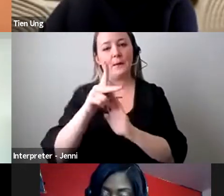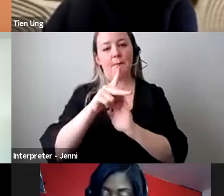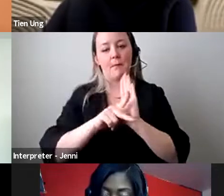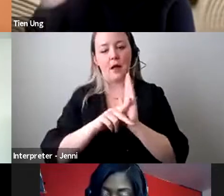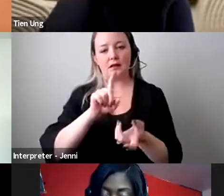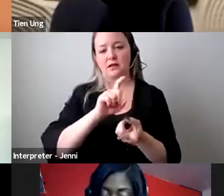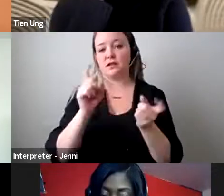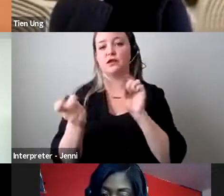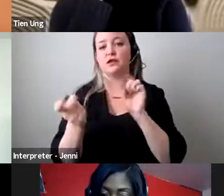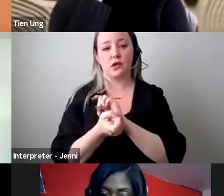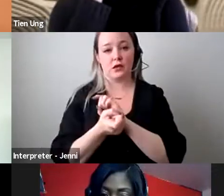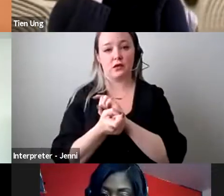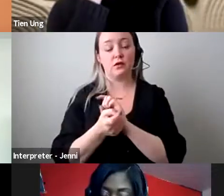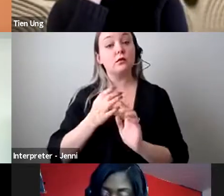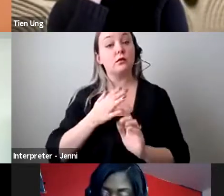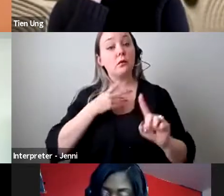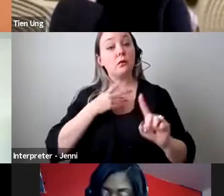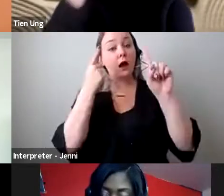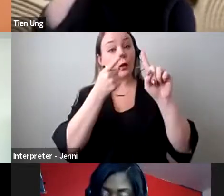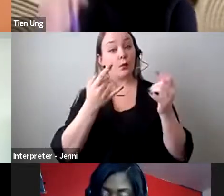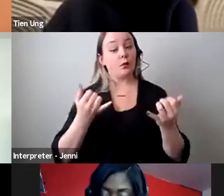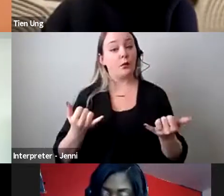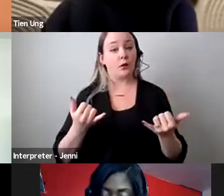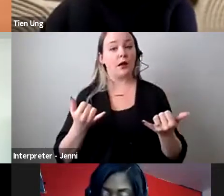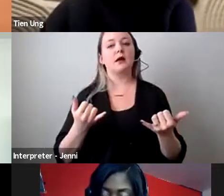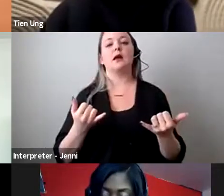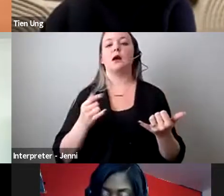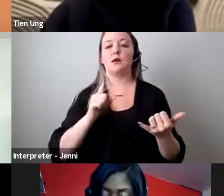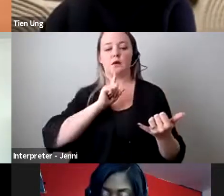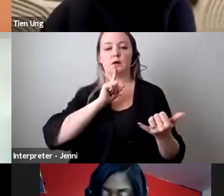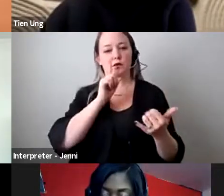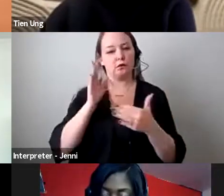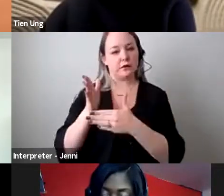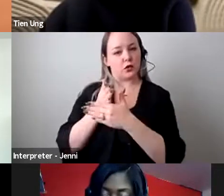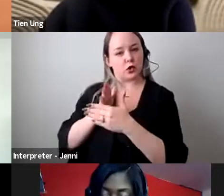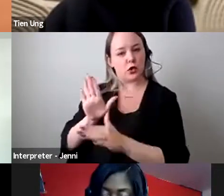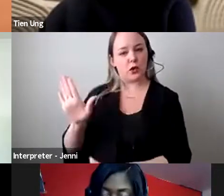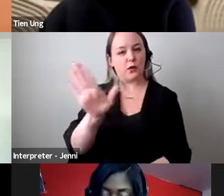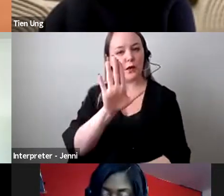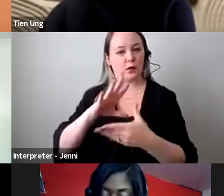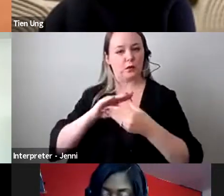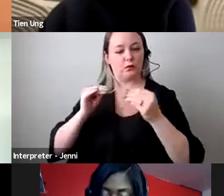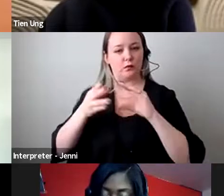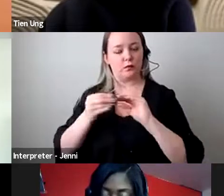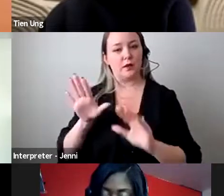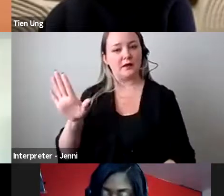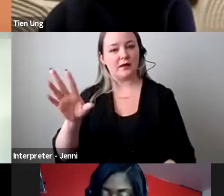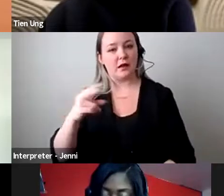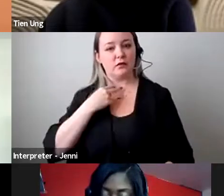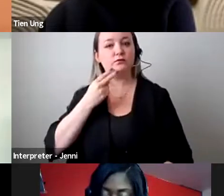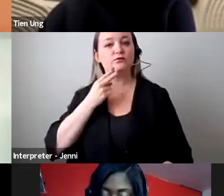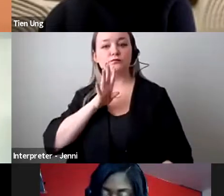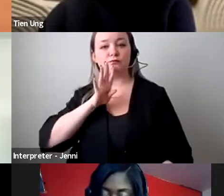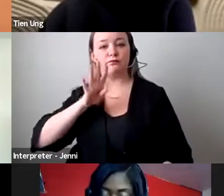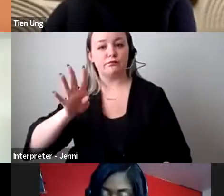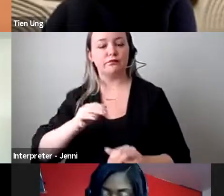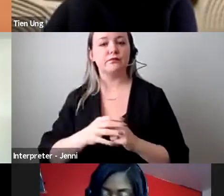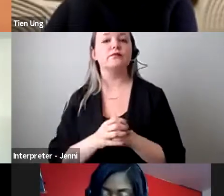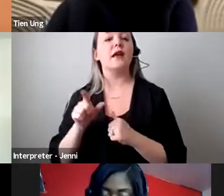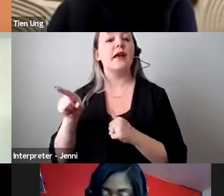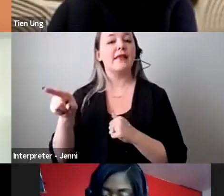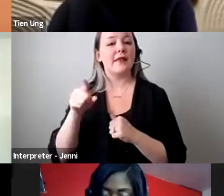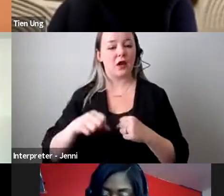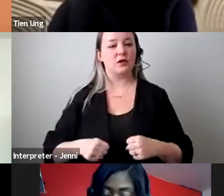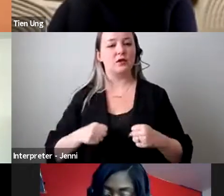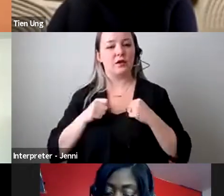My goal in this time is to amplify their voices, our 5 survivors, and who will share a